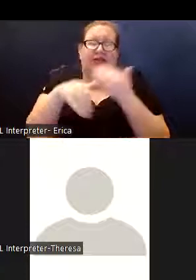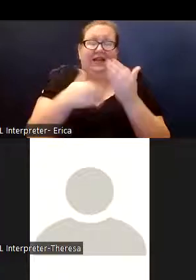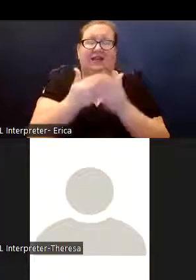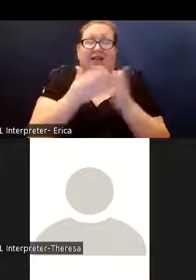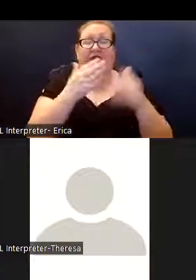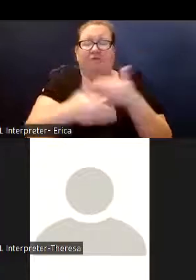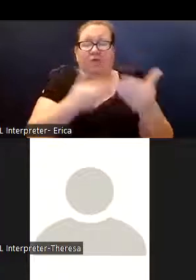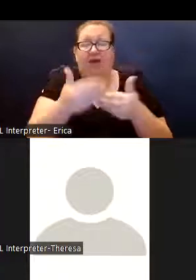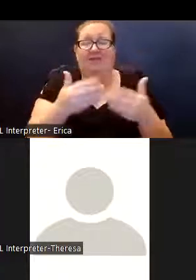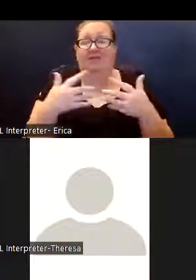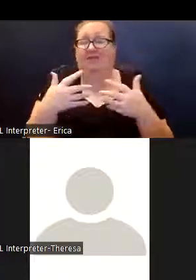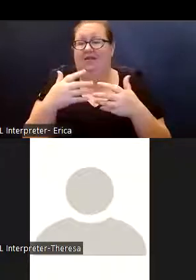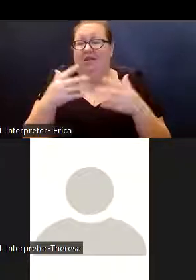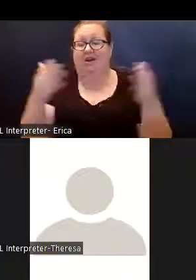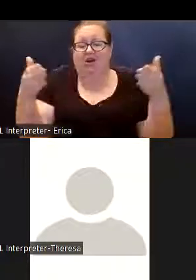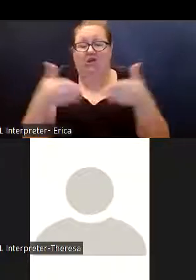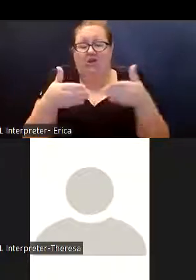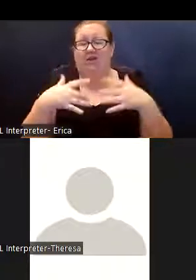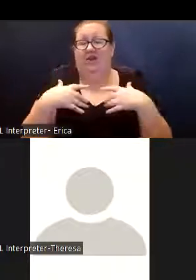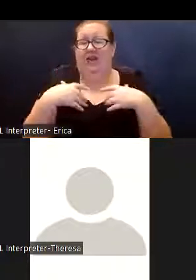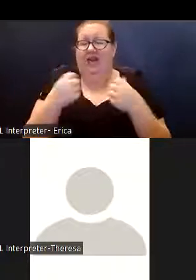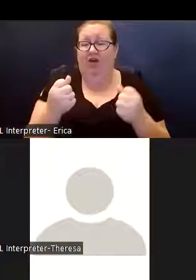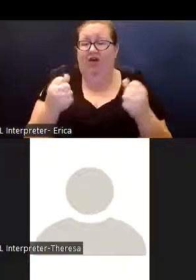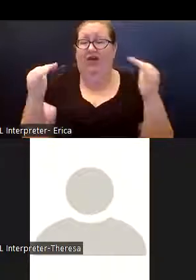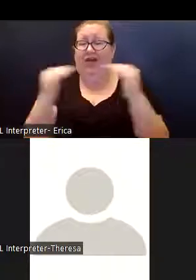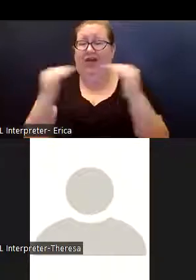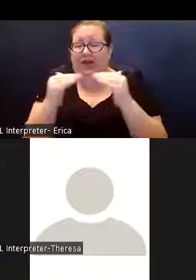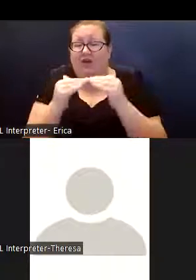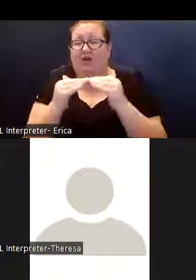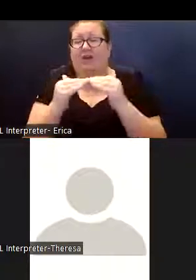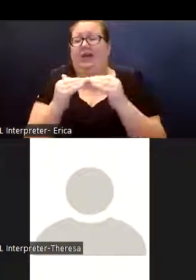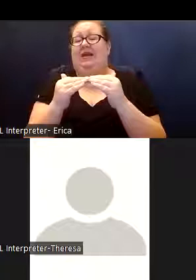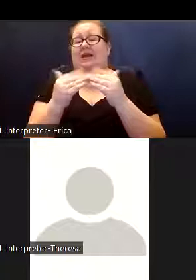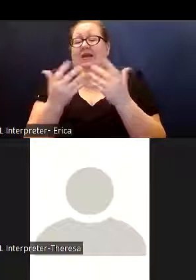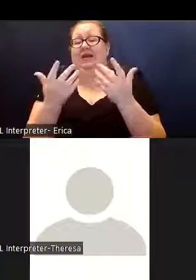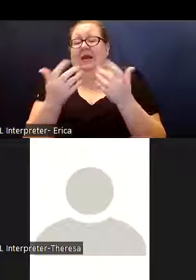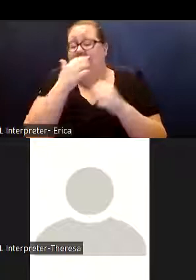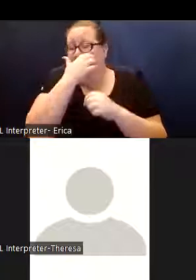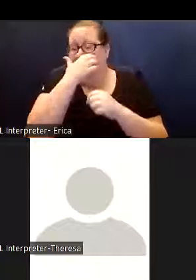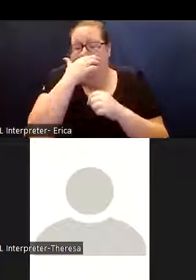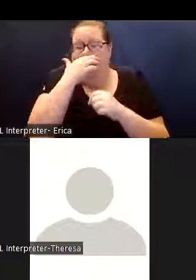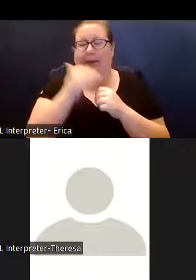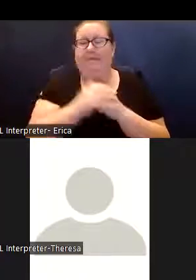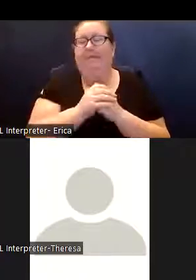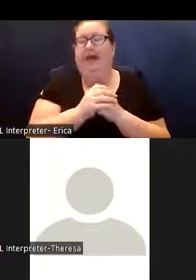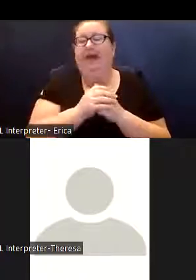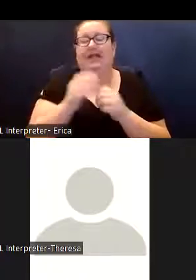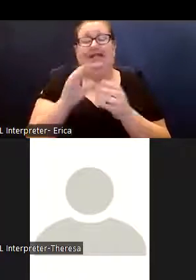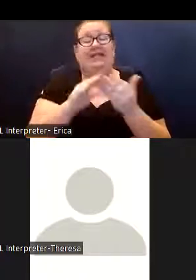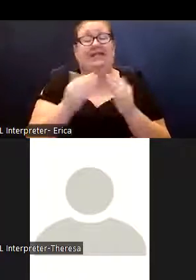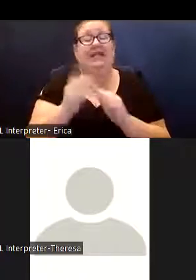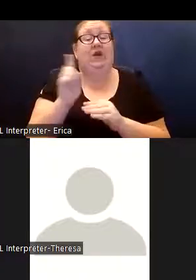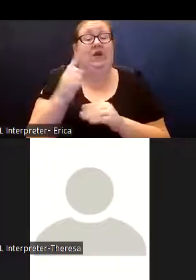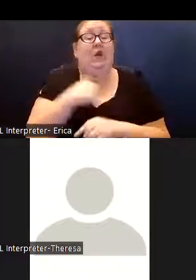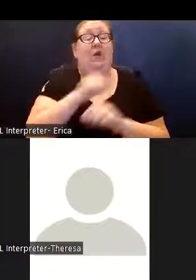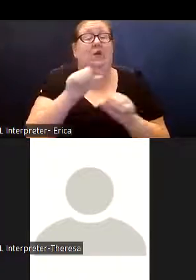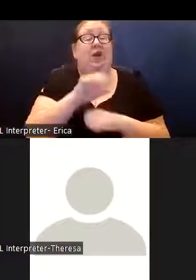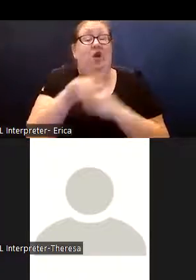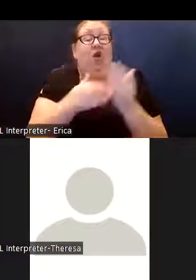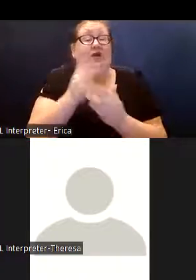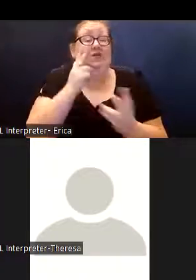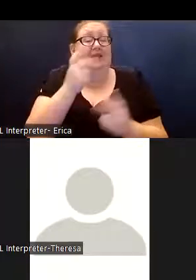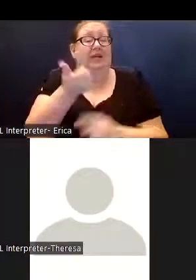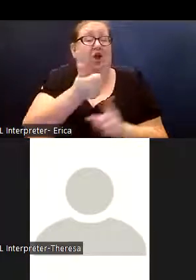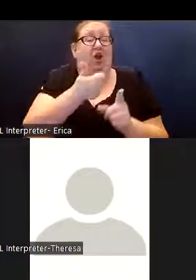health, equity, and resilience to ensure that Newark is a healthy city. It is a city where we can all see ourselves as part